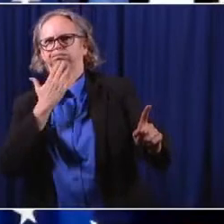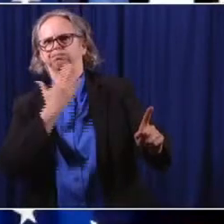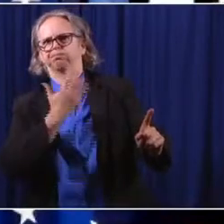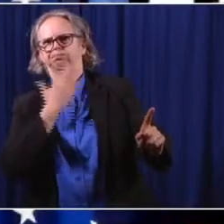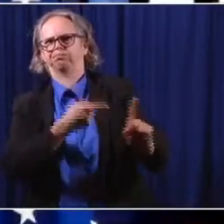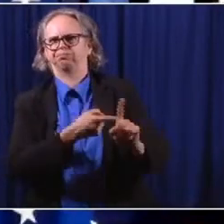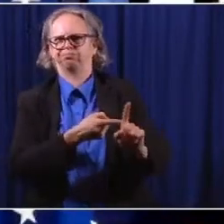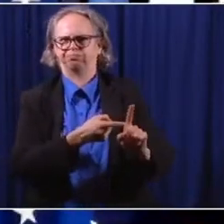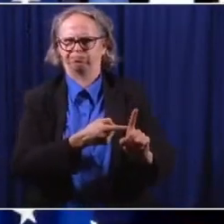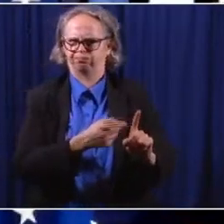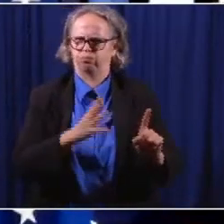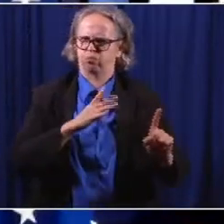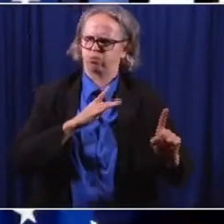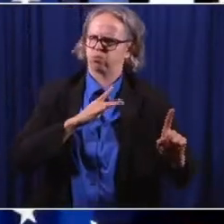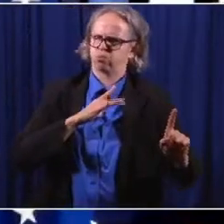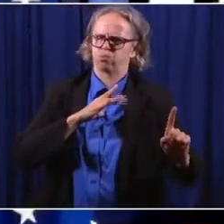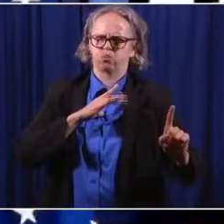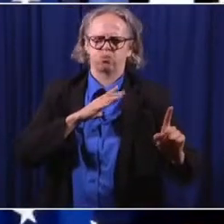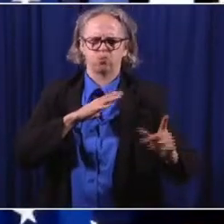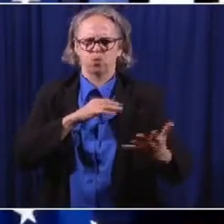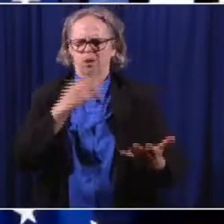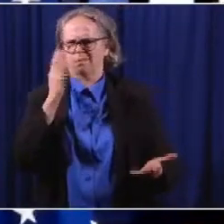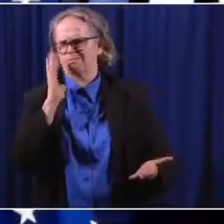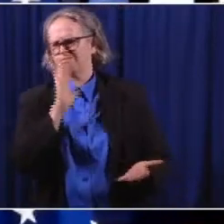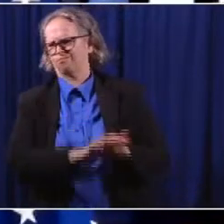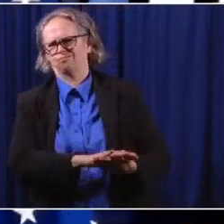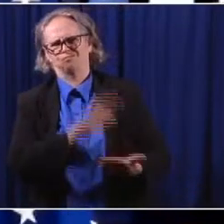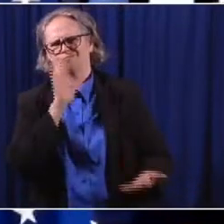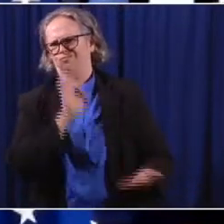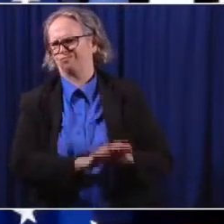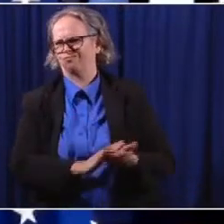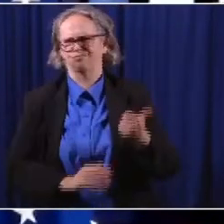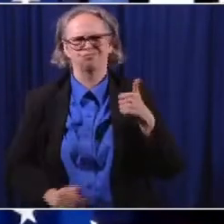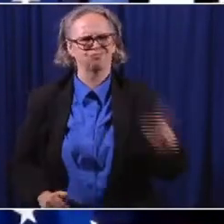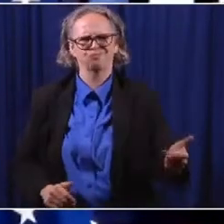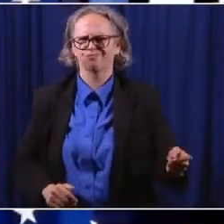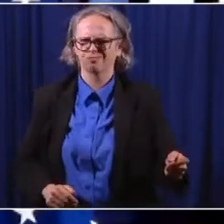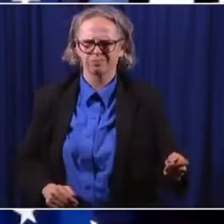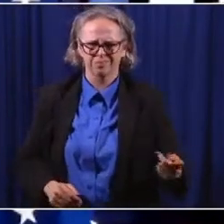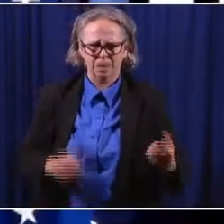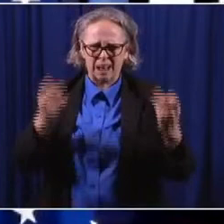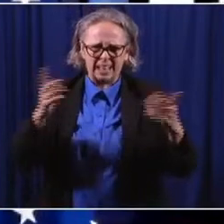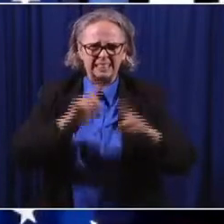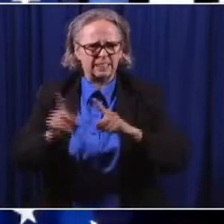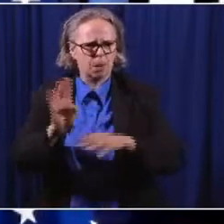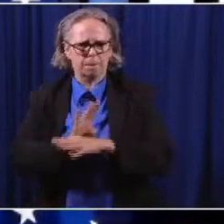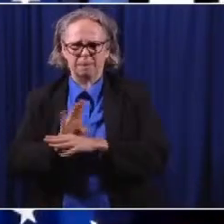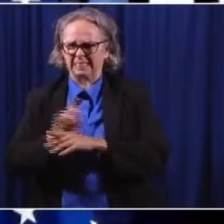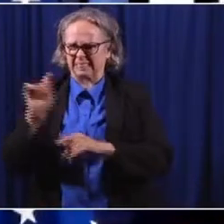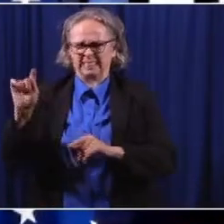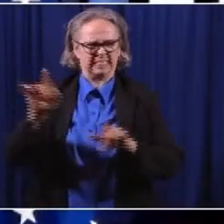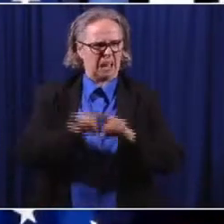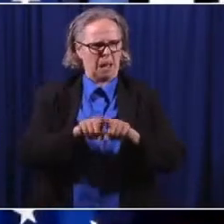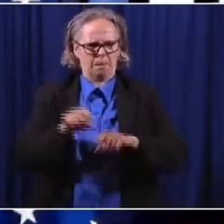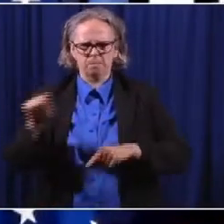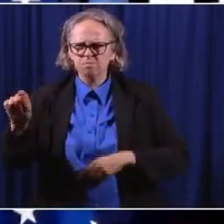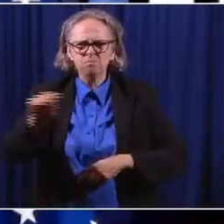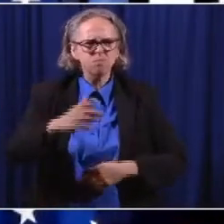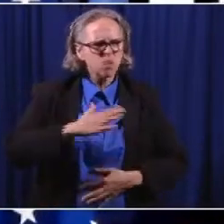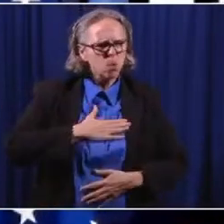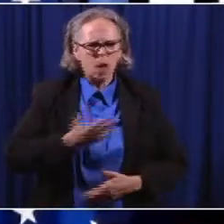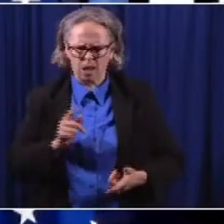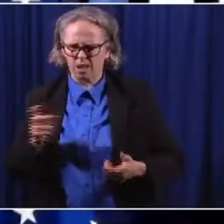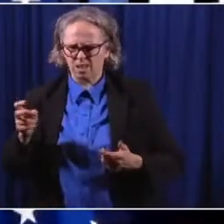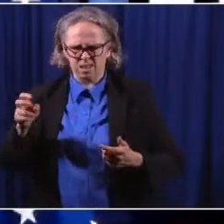worth highlighting. And just everyone remember this. There are a lot of businesses in Ohio that are stepping up to help all of us, and we need to support